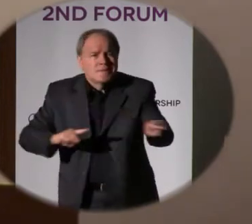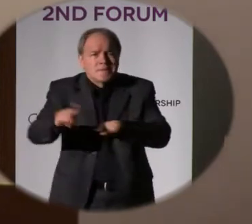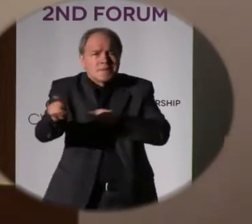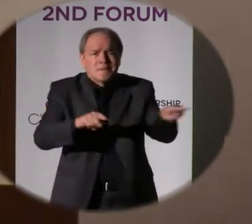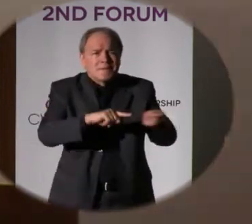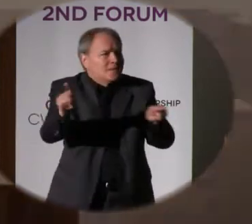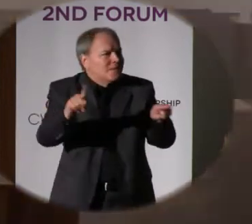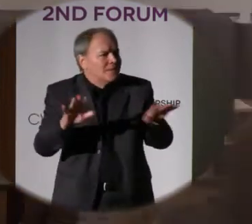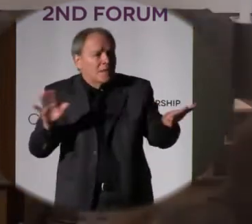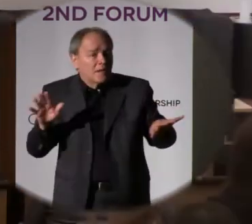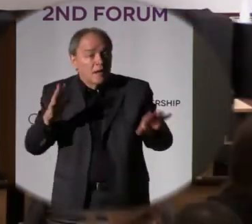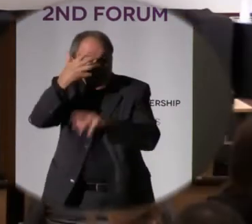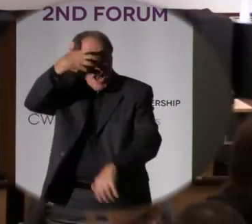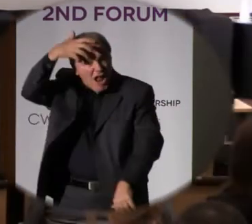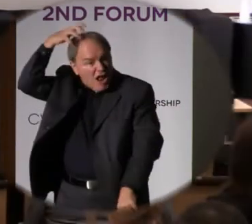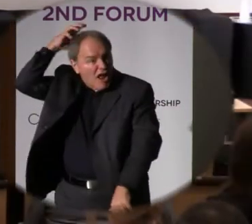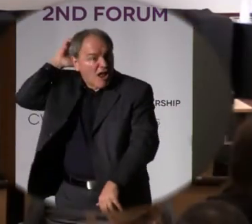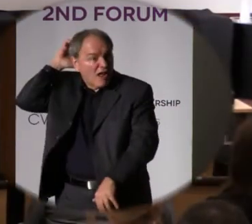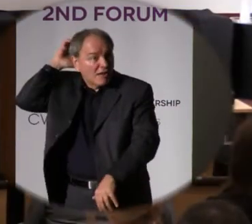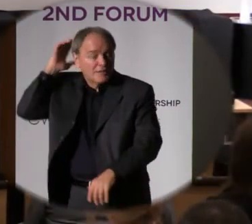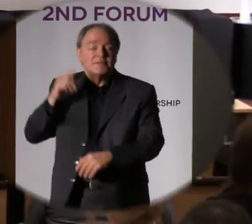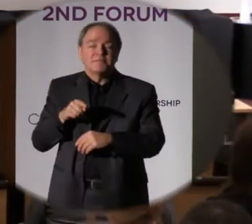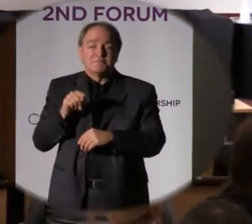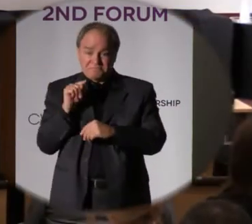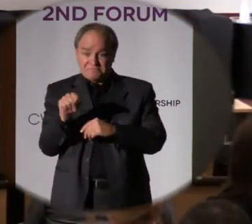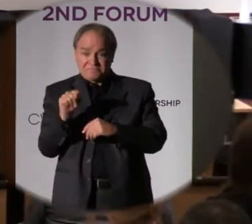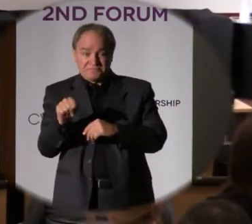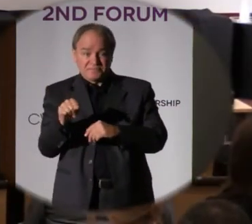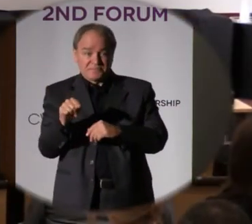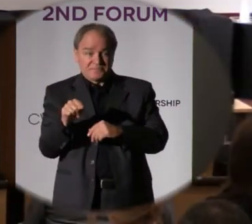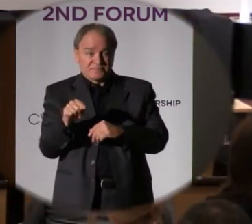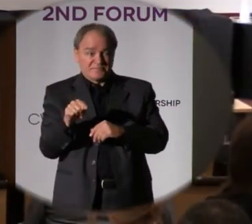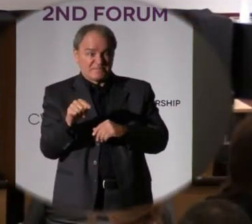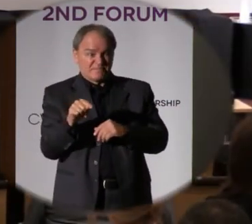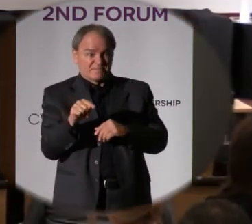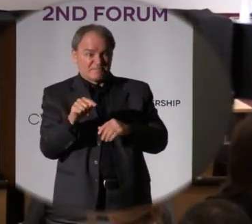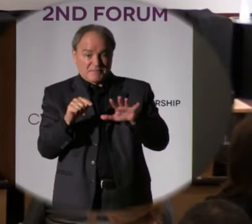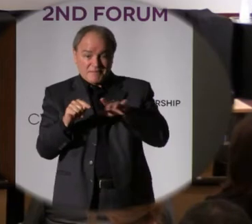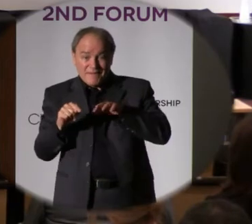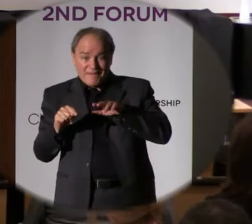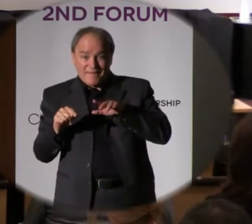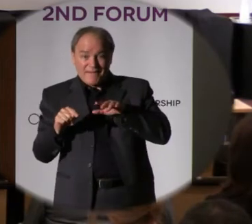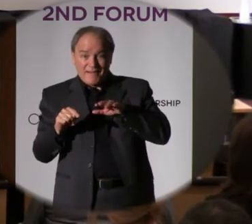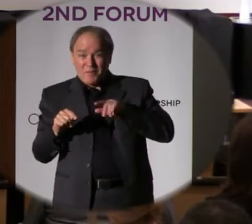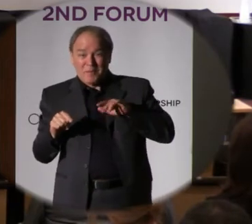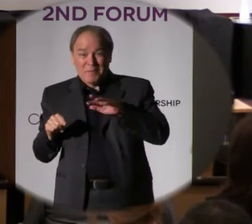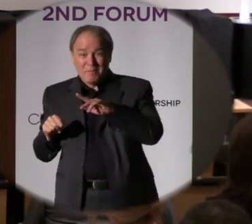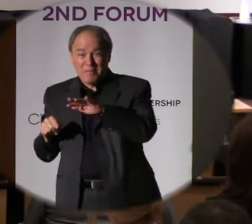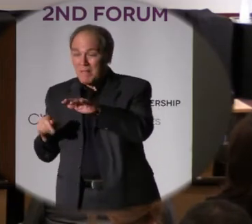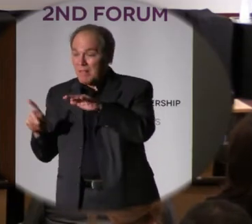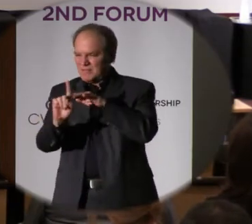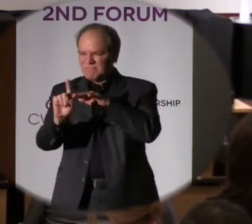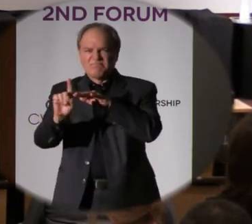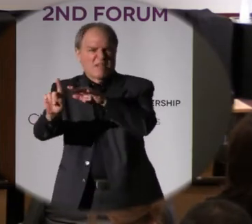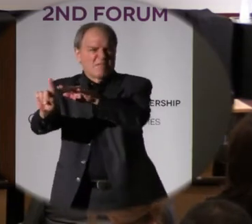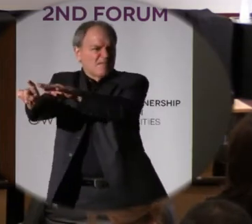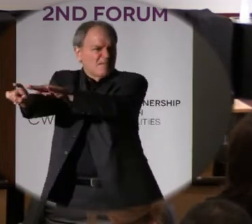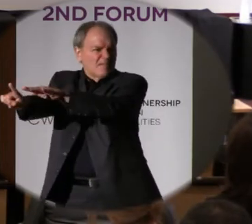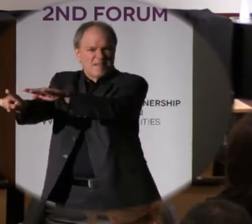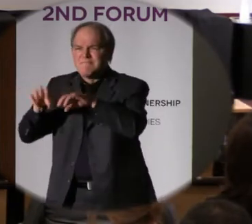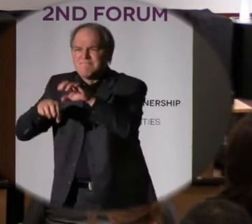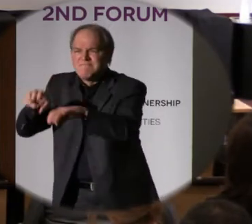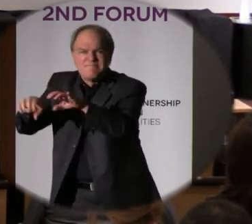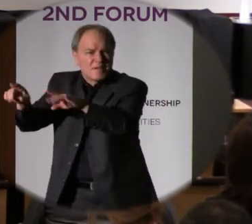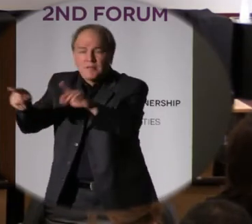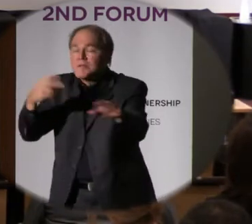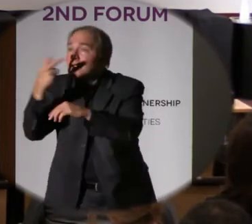the lion was running in front, leading everybody to leave the forest. And then he saw